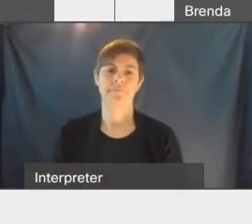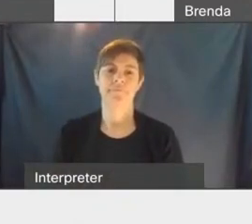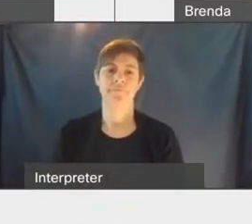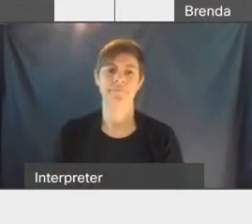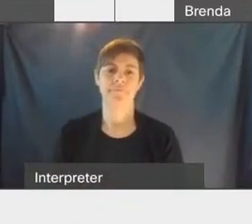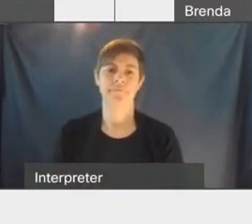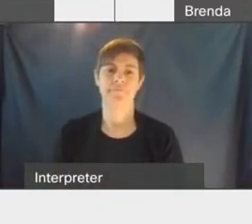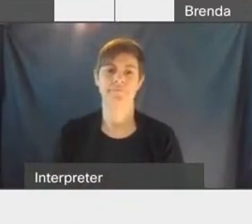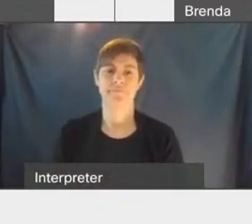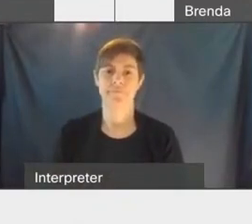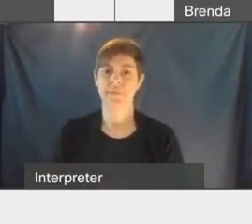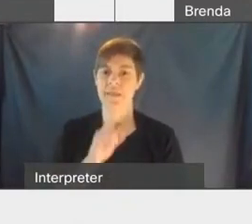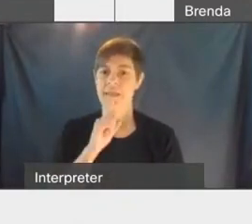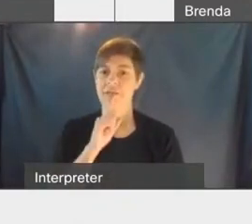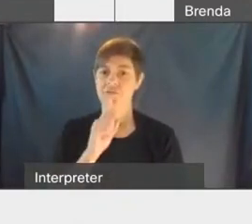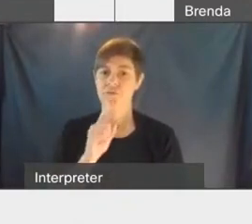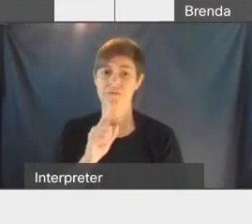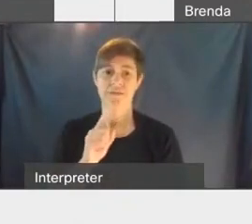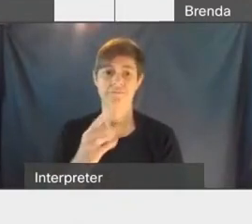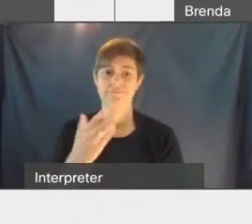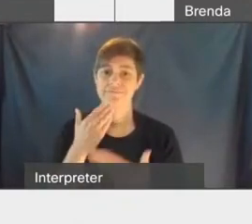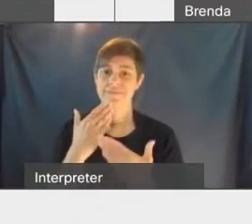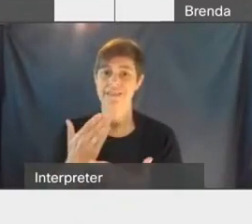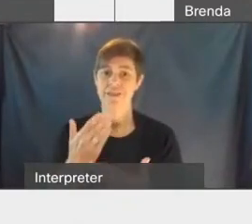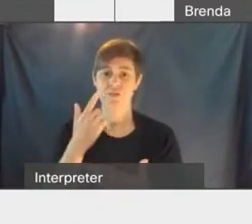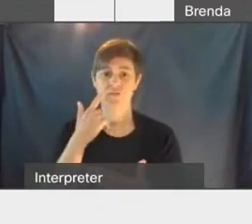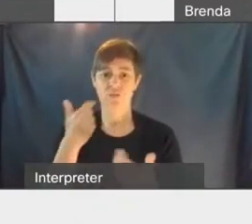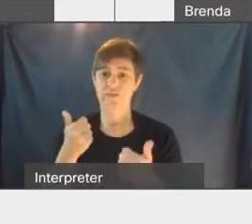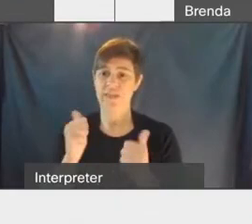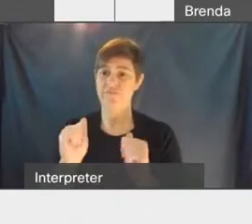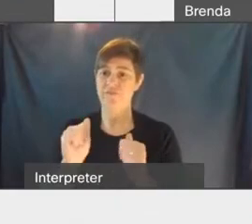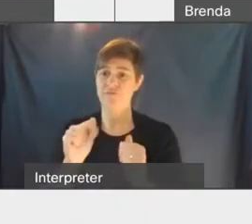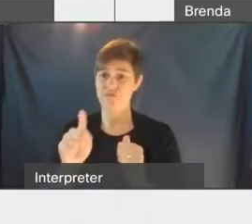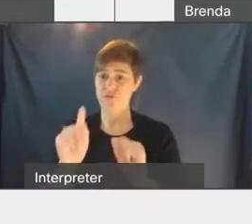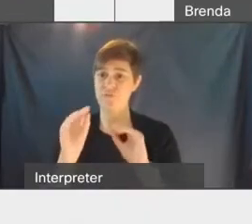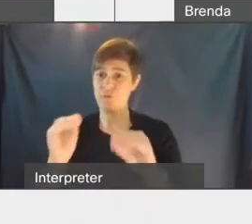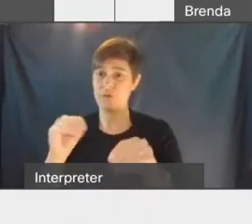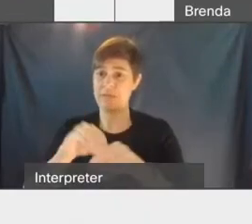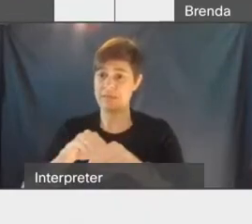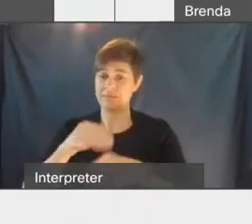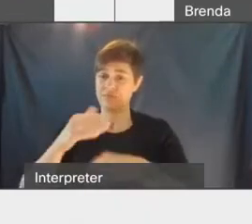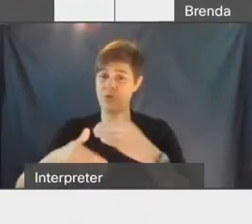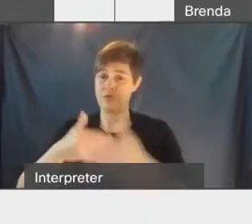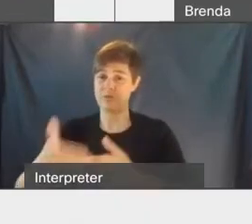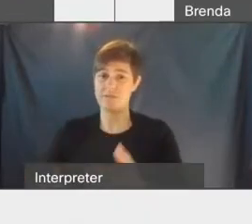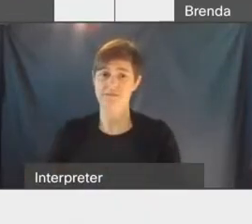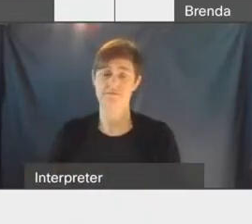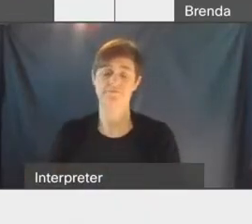And I really appreciate the effort that you're going to put into this process.